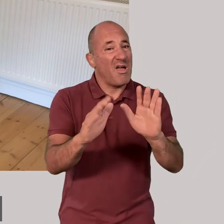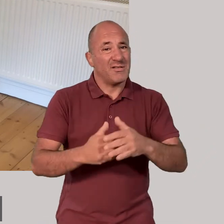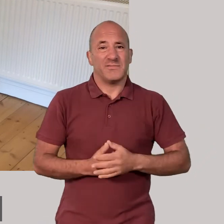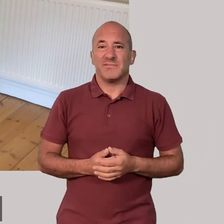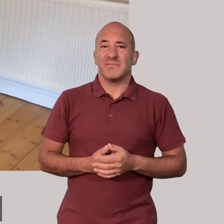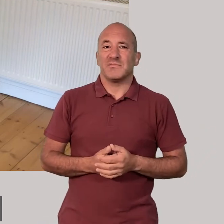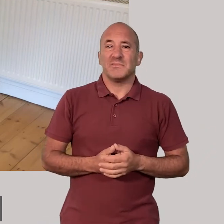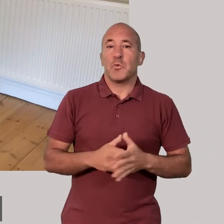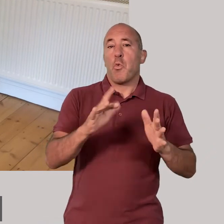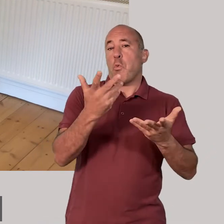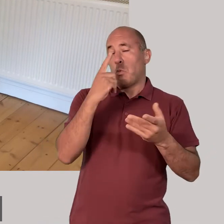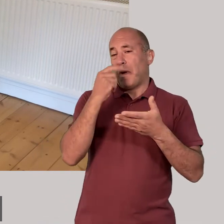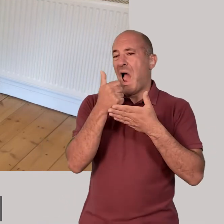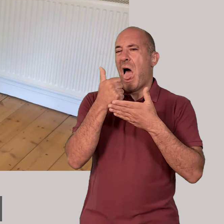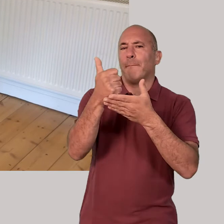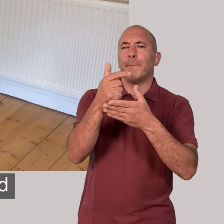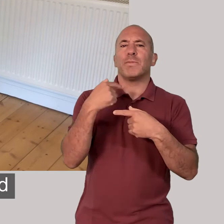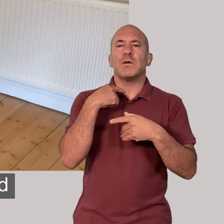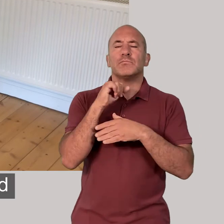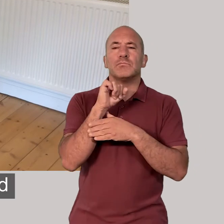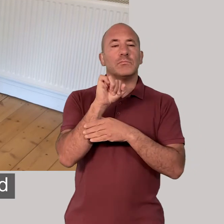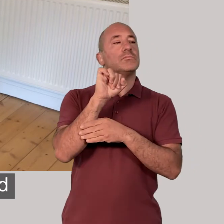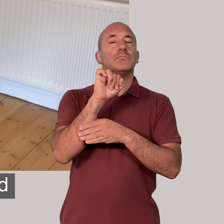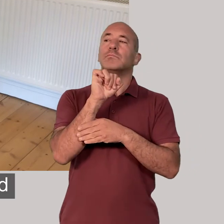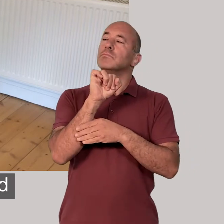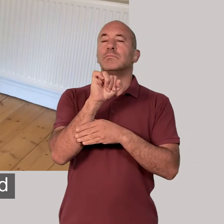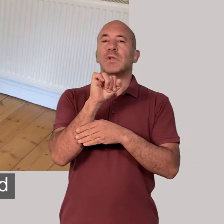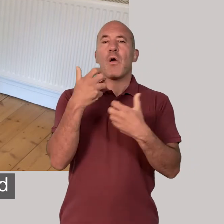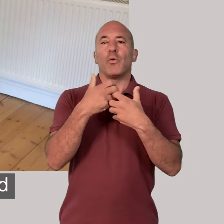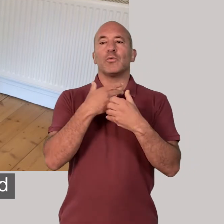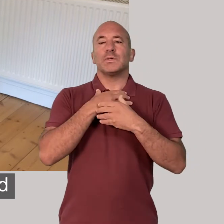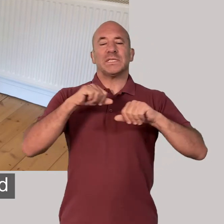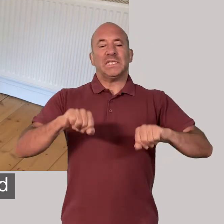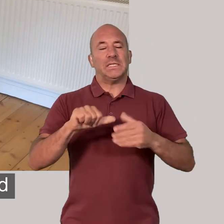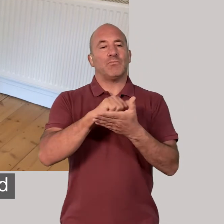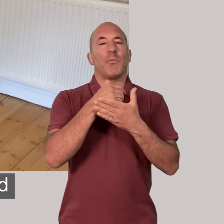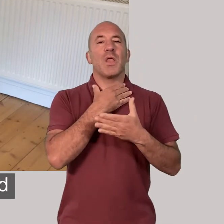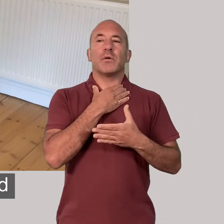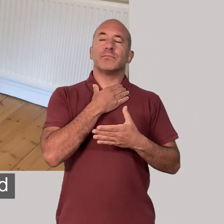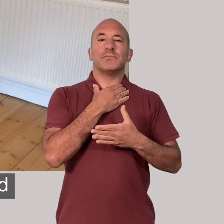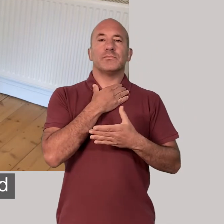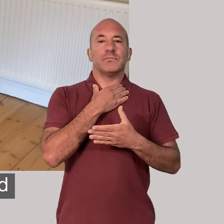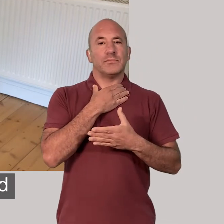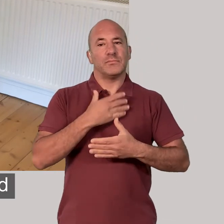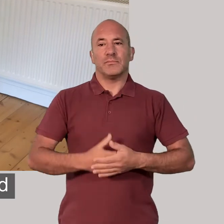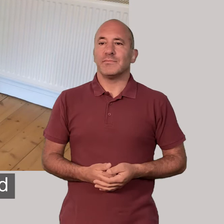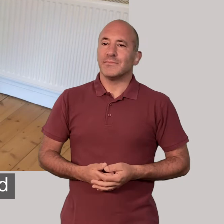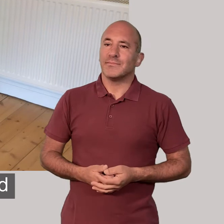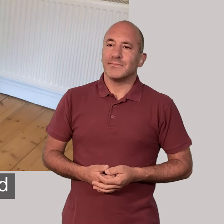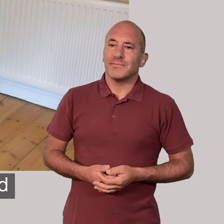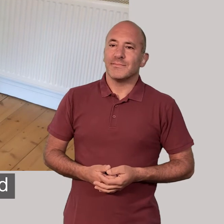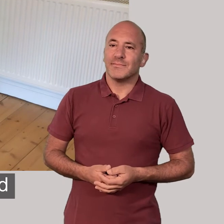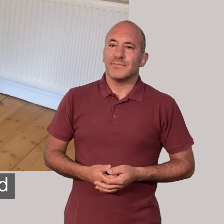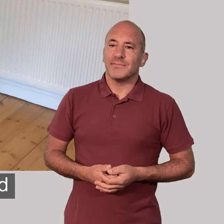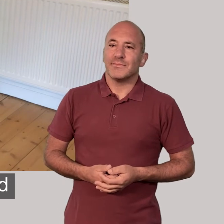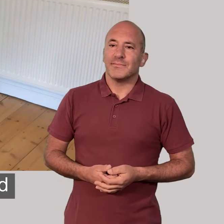to press hands down. Or you might just be helping them find their tortoise neck as they